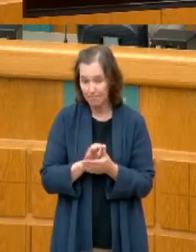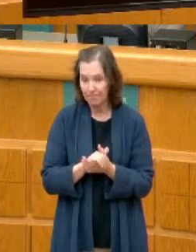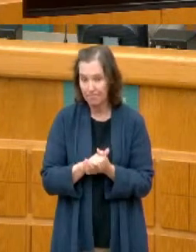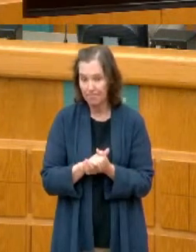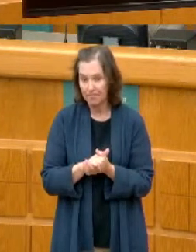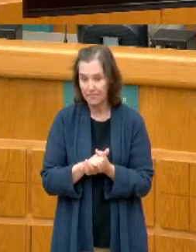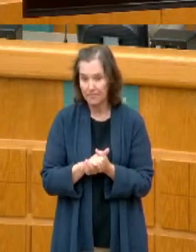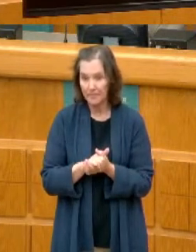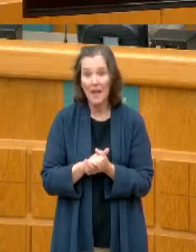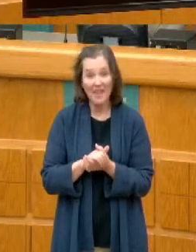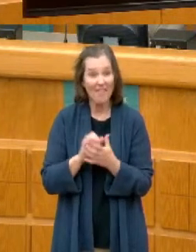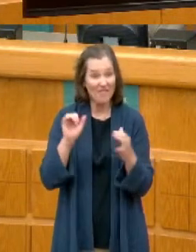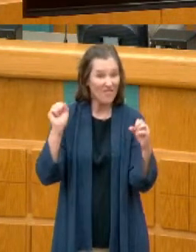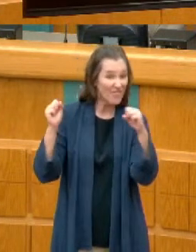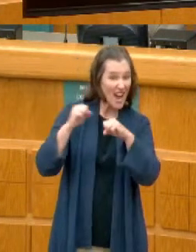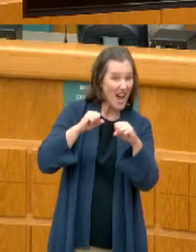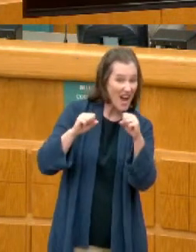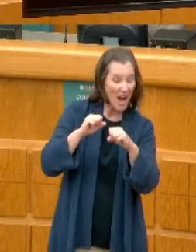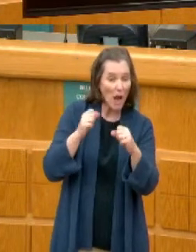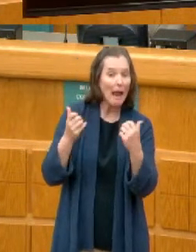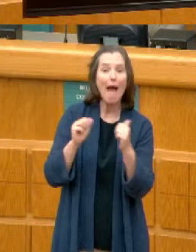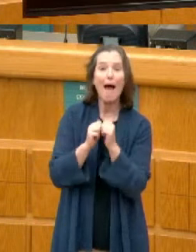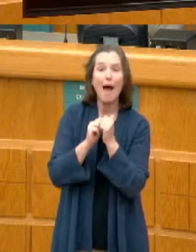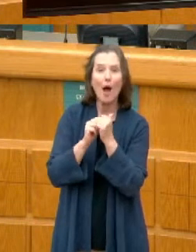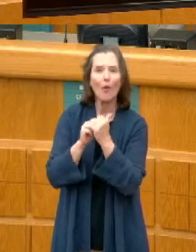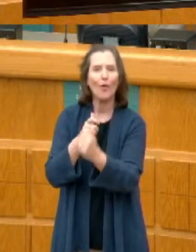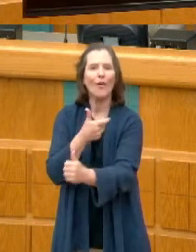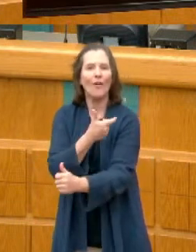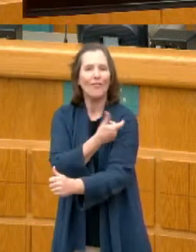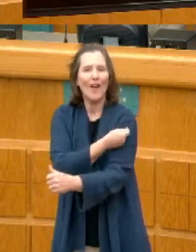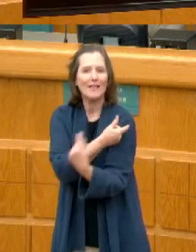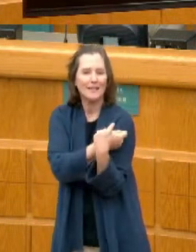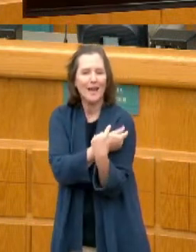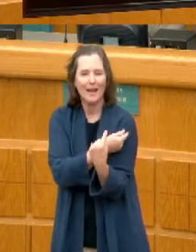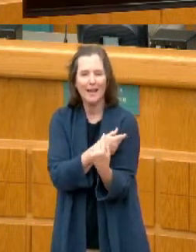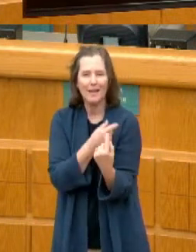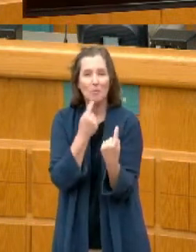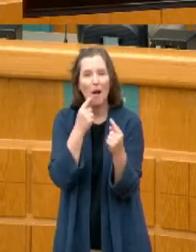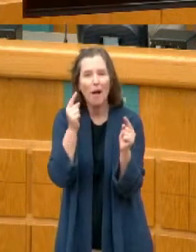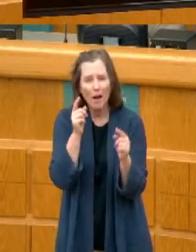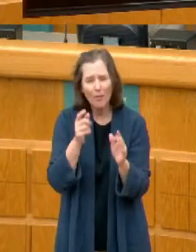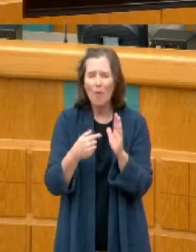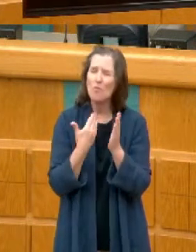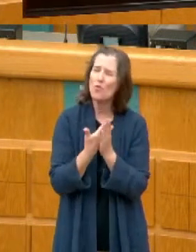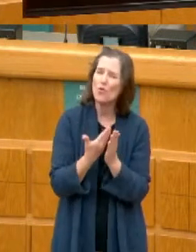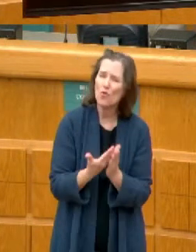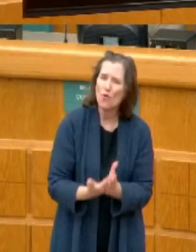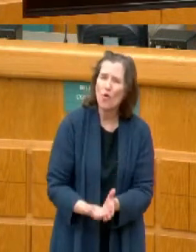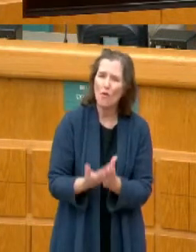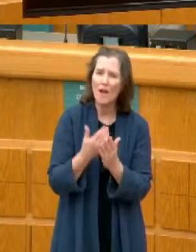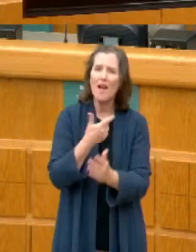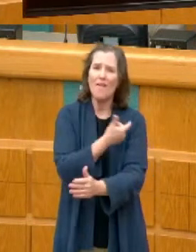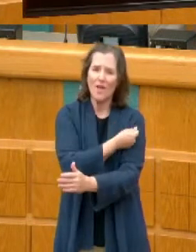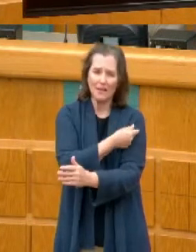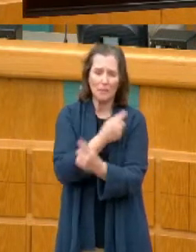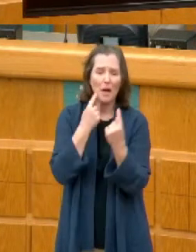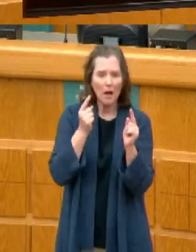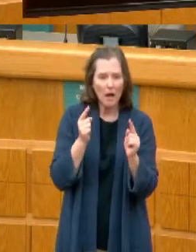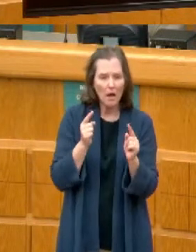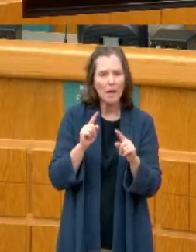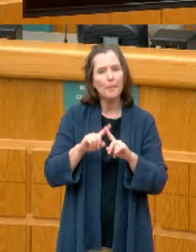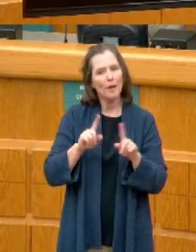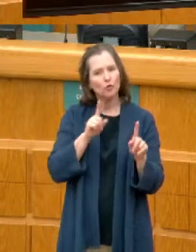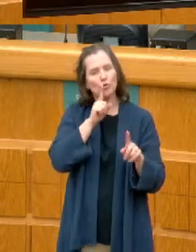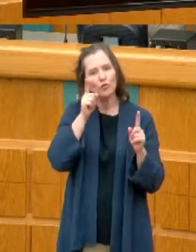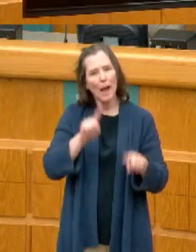We fought back, guys, and we made so much progress, and those slides prove it. But viruses mutate, and